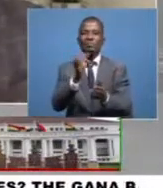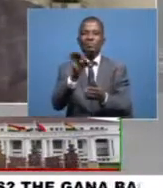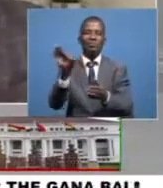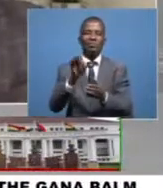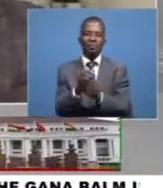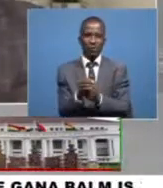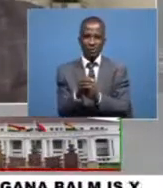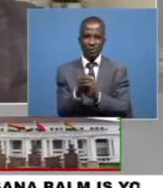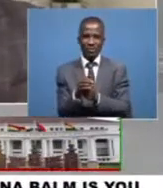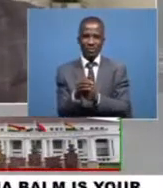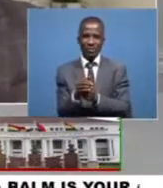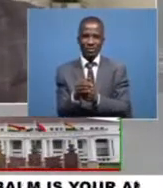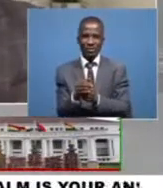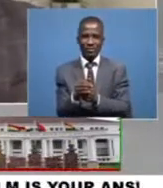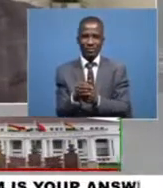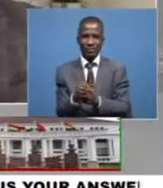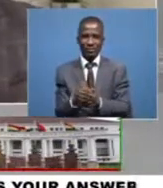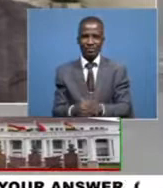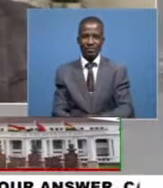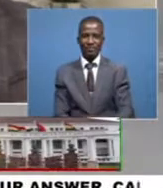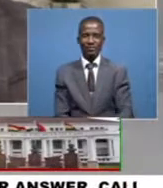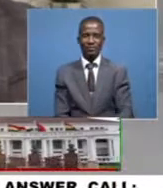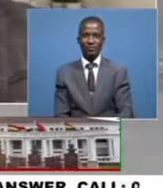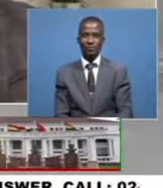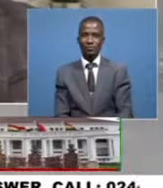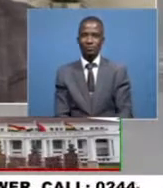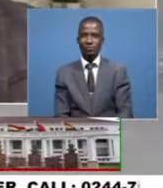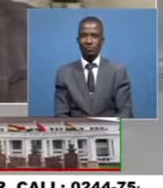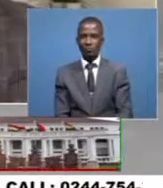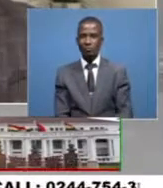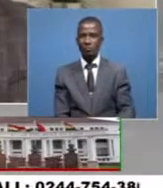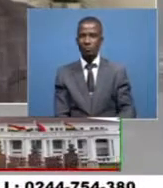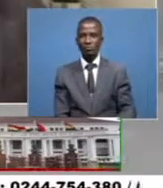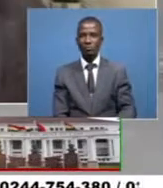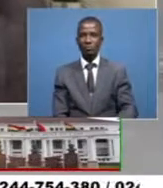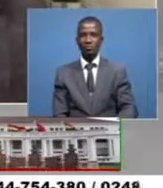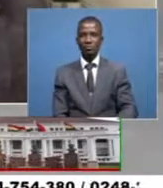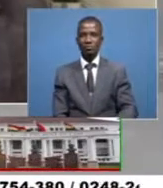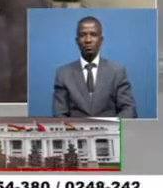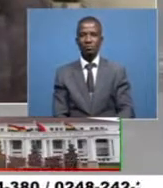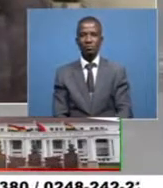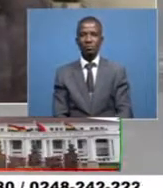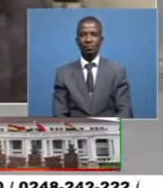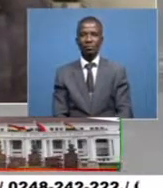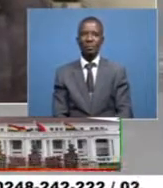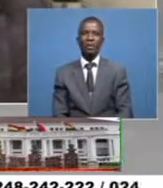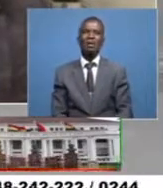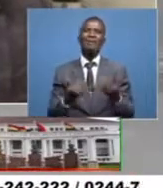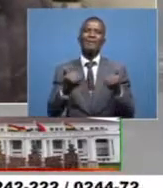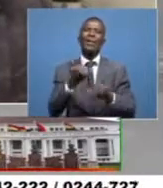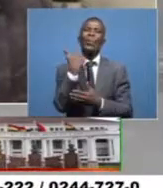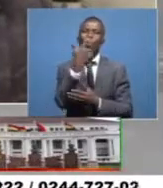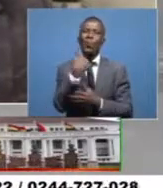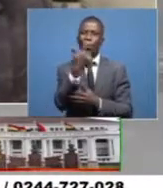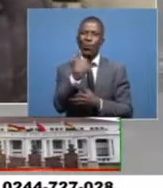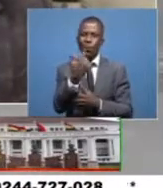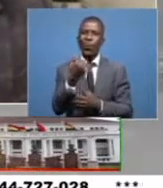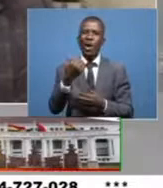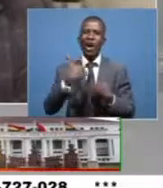defense whatsoever. And who is to determine whether the petitioner has met its evidence burden or not?